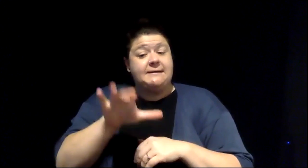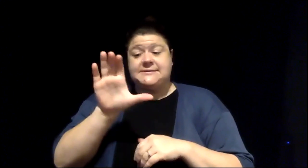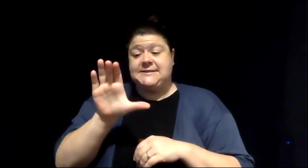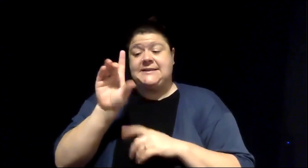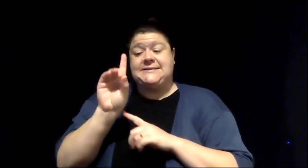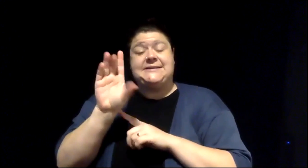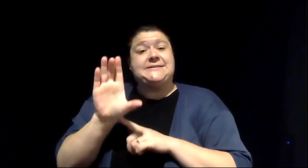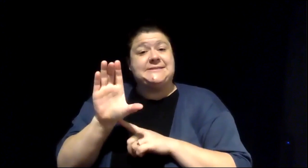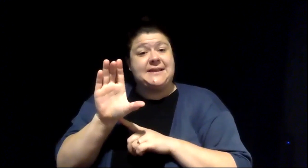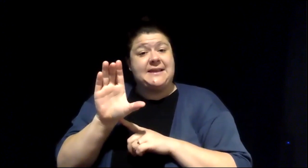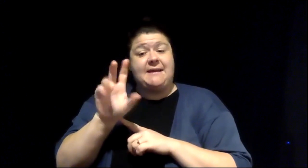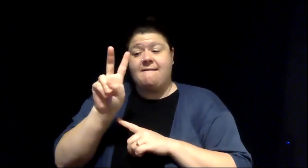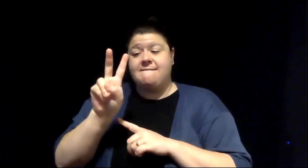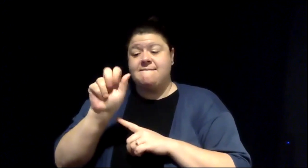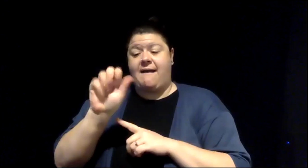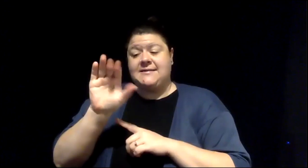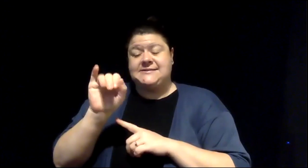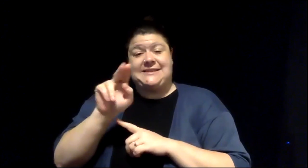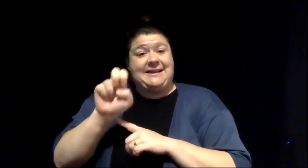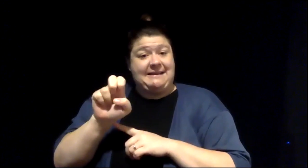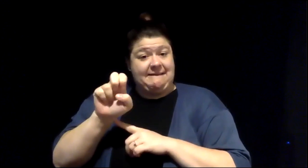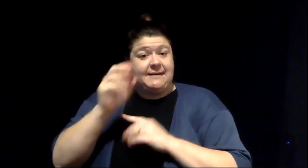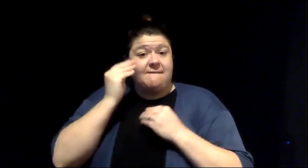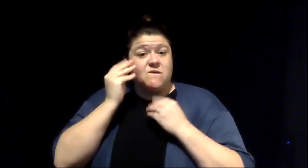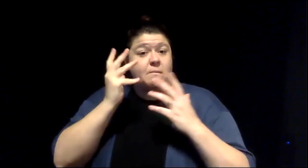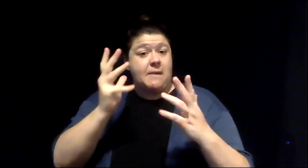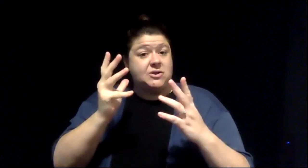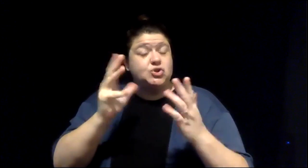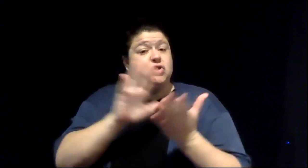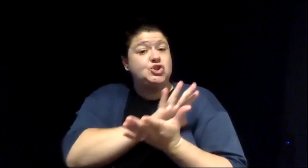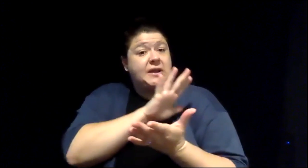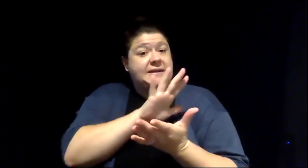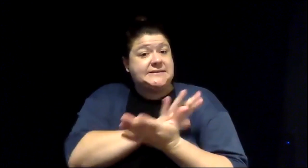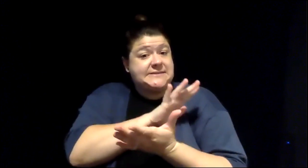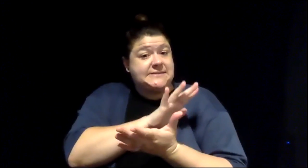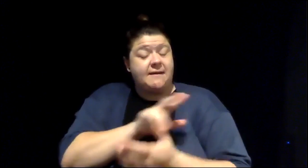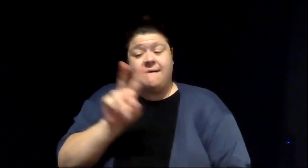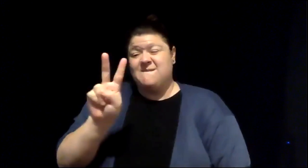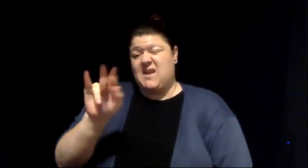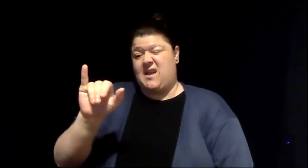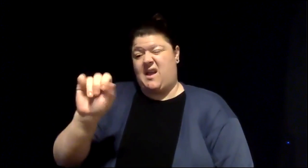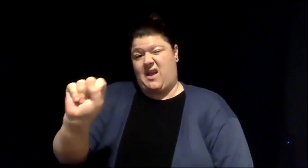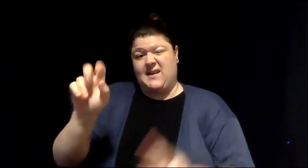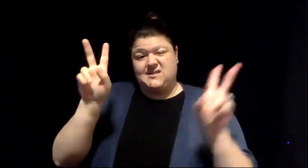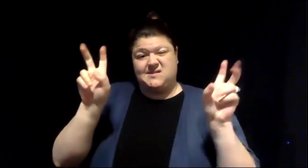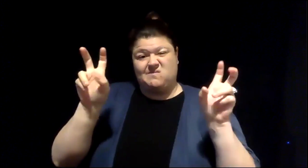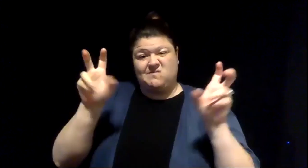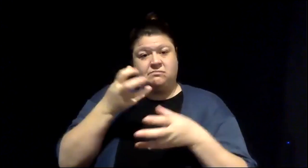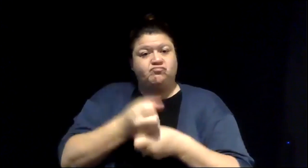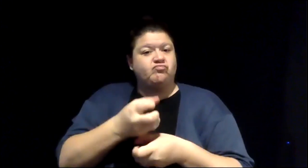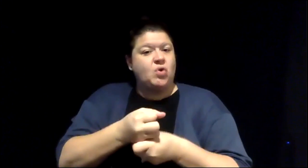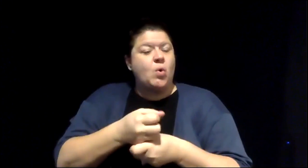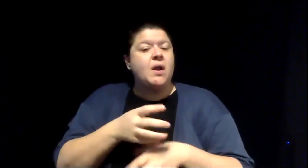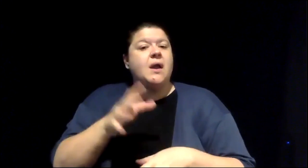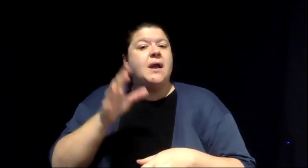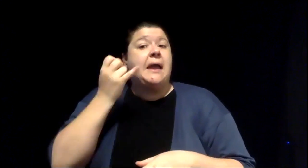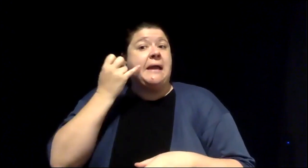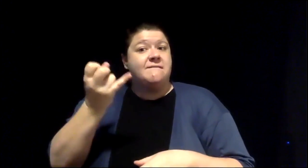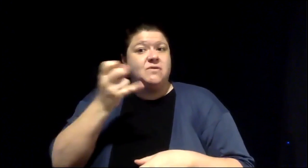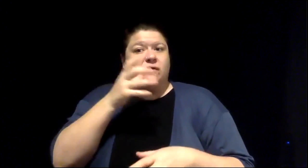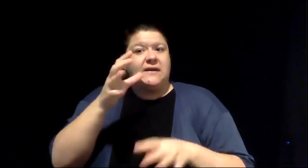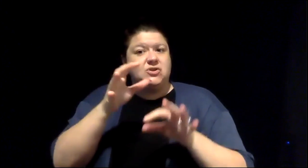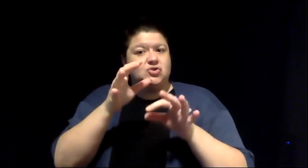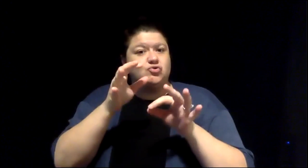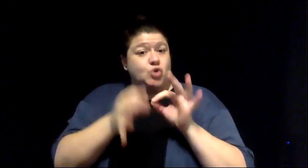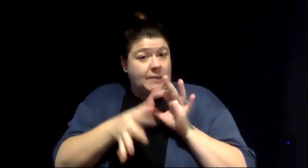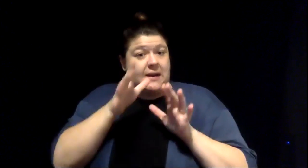CDC's vaccine information sheets, the VIS. Anyone who has interpreted an appointment for a